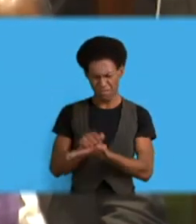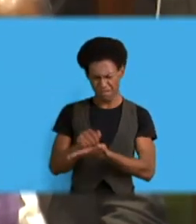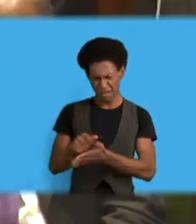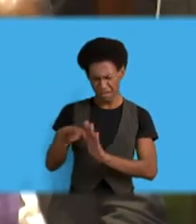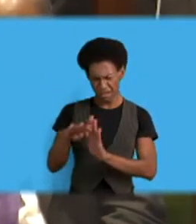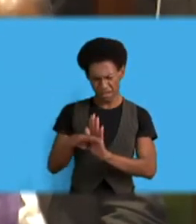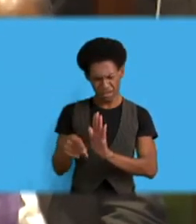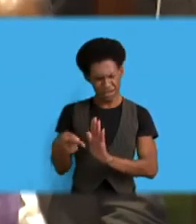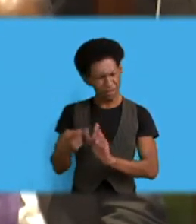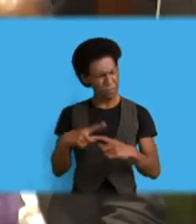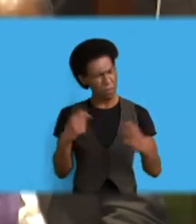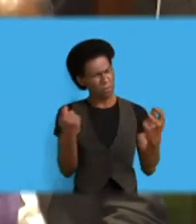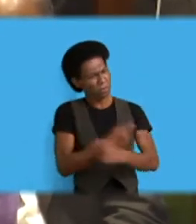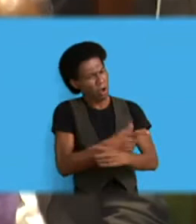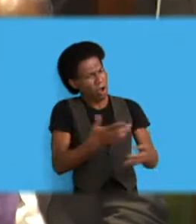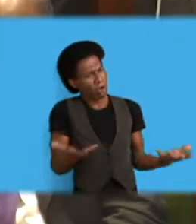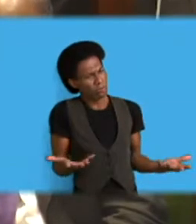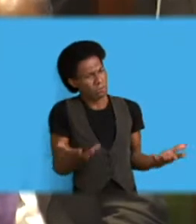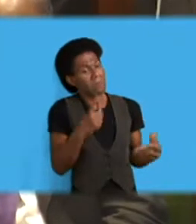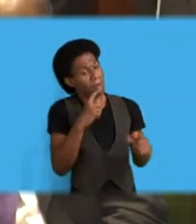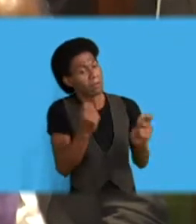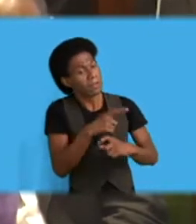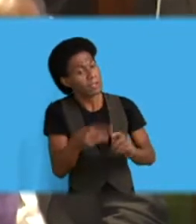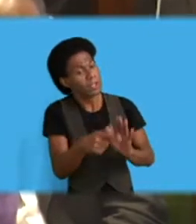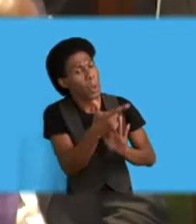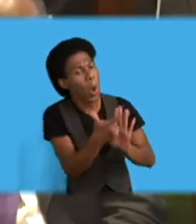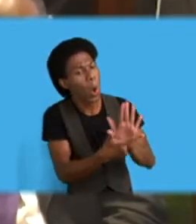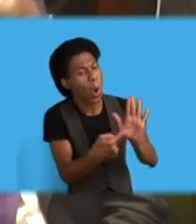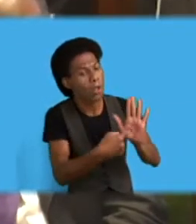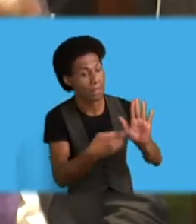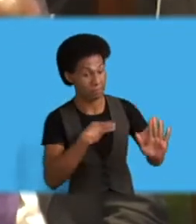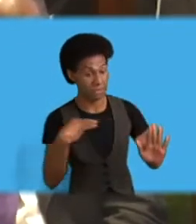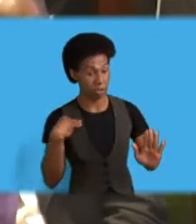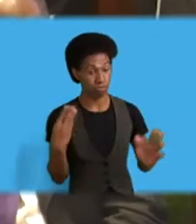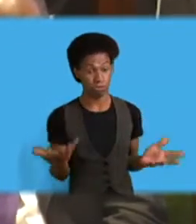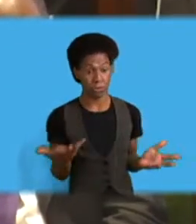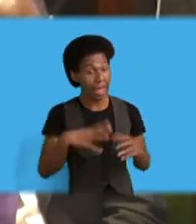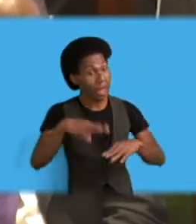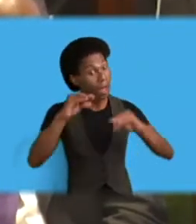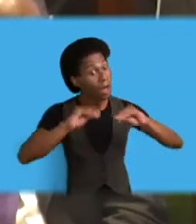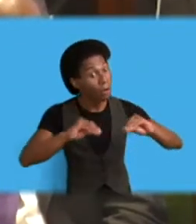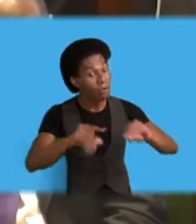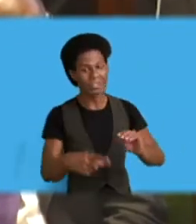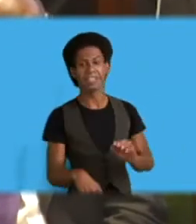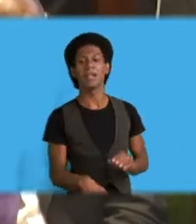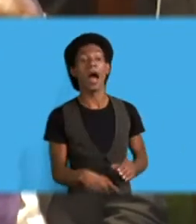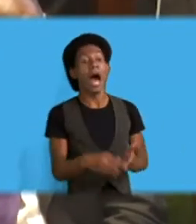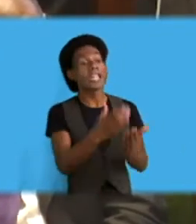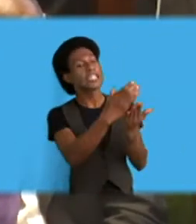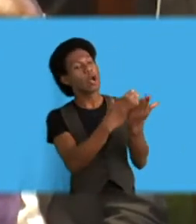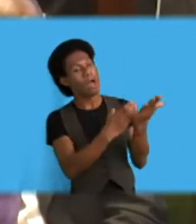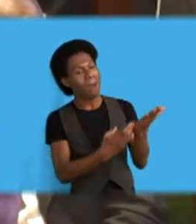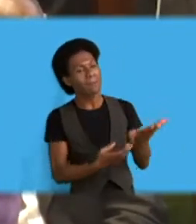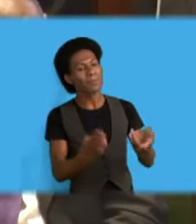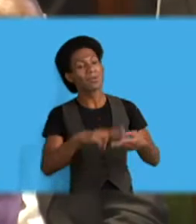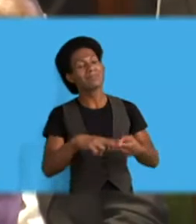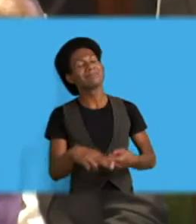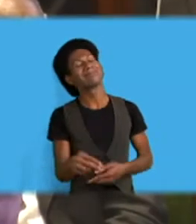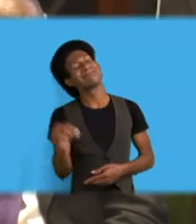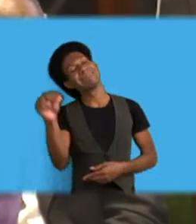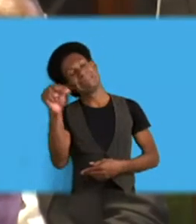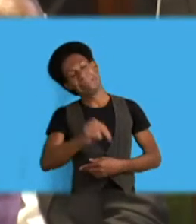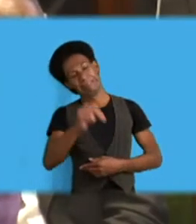reforms being introduced in the Ministry of Education, especially in the curriculum unit, which needs careful considerations and consultations with the